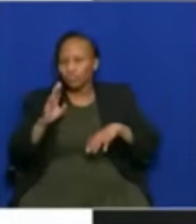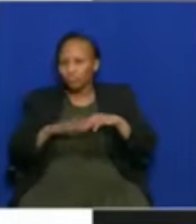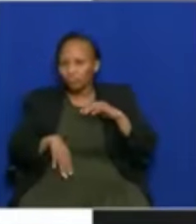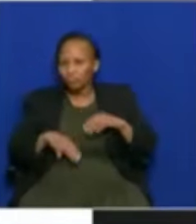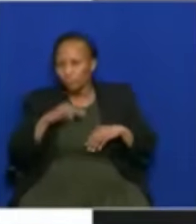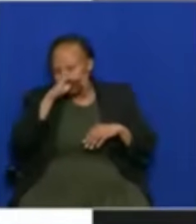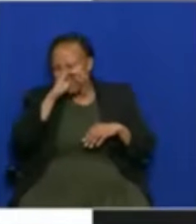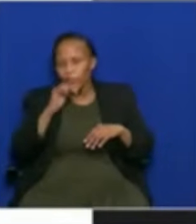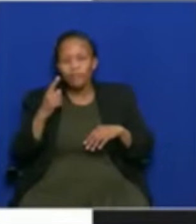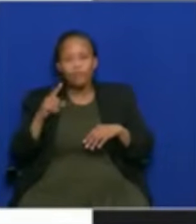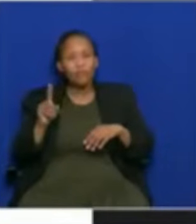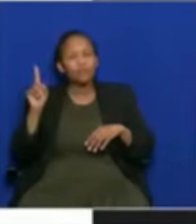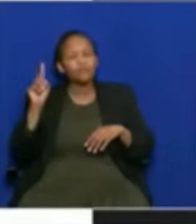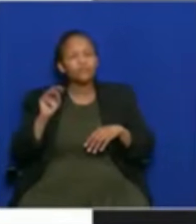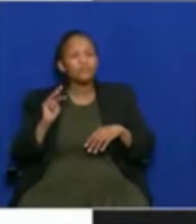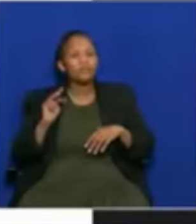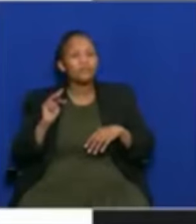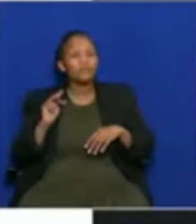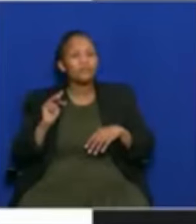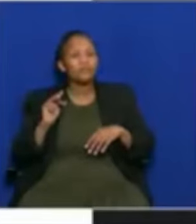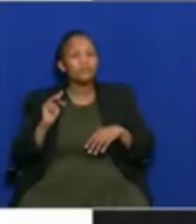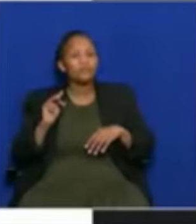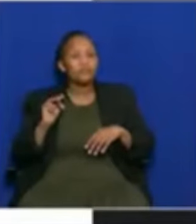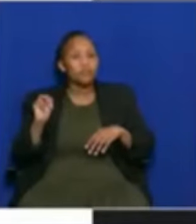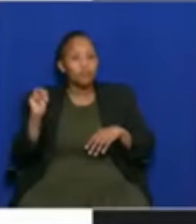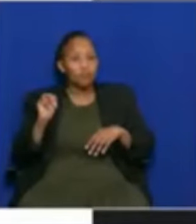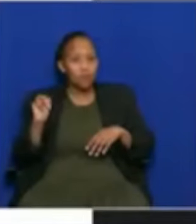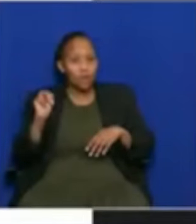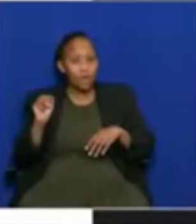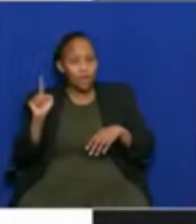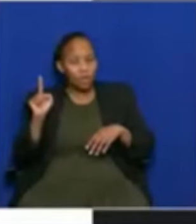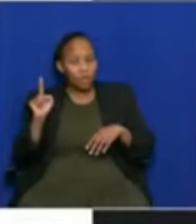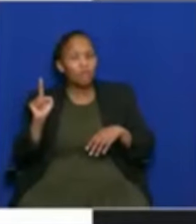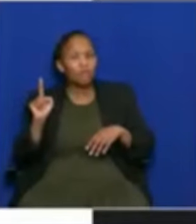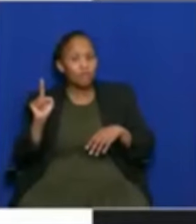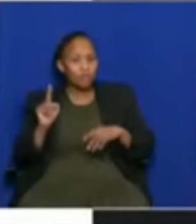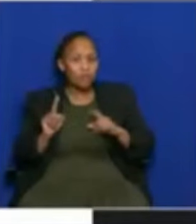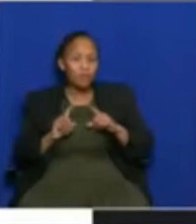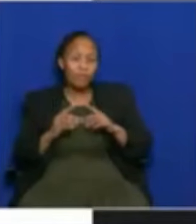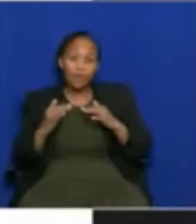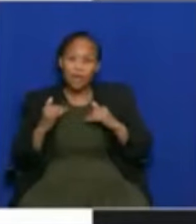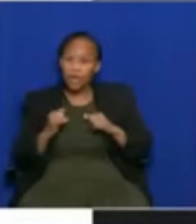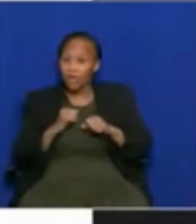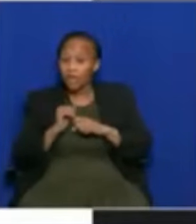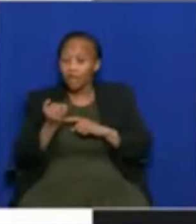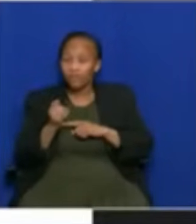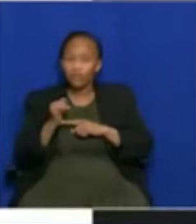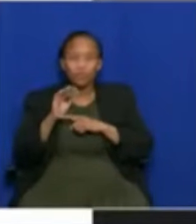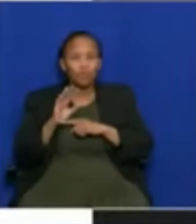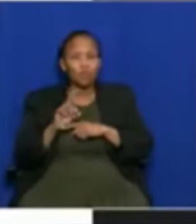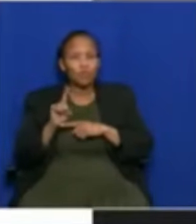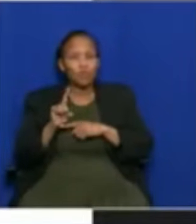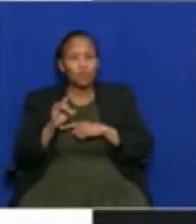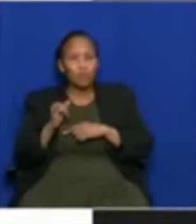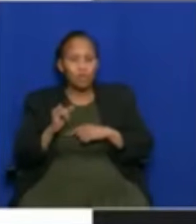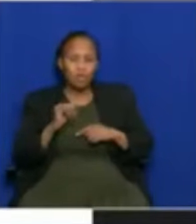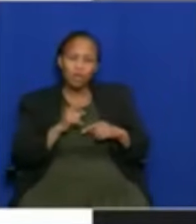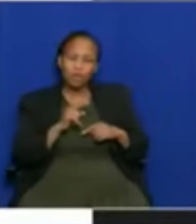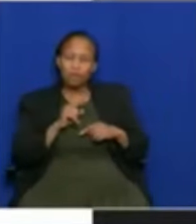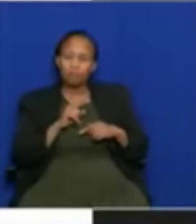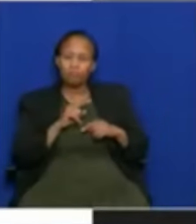clear, Chair, it does not show that Mukwele colluded with Ngube. It talks to Ngube